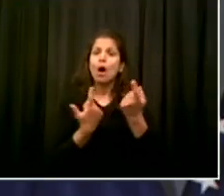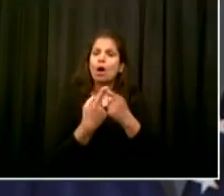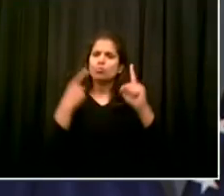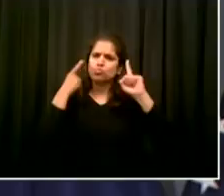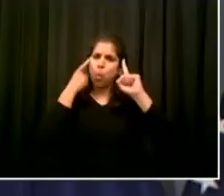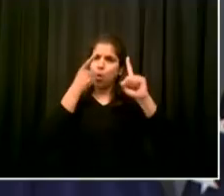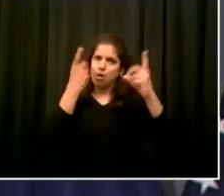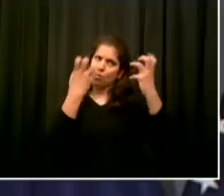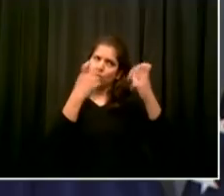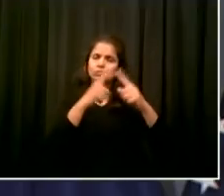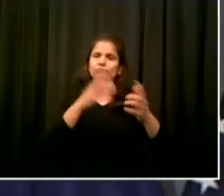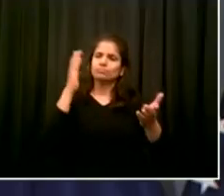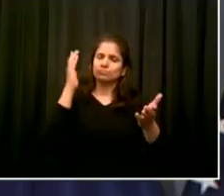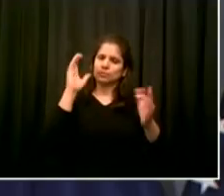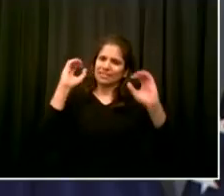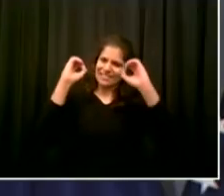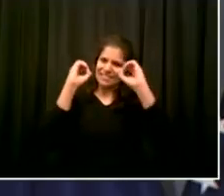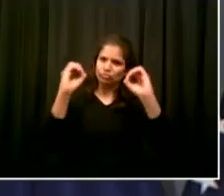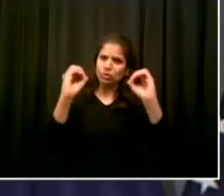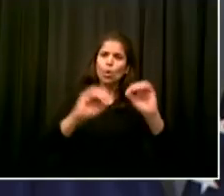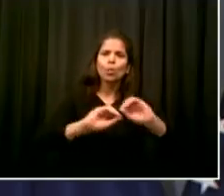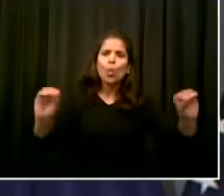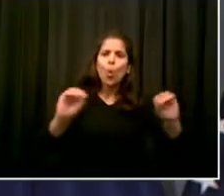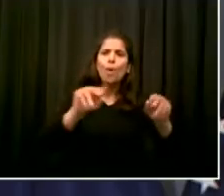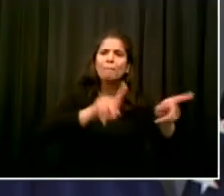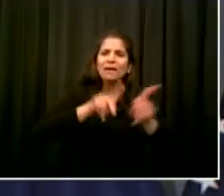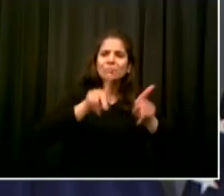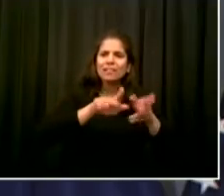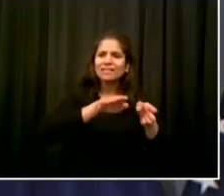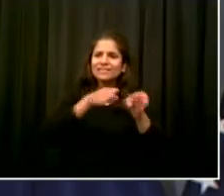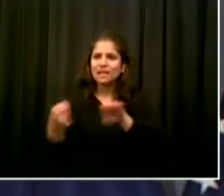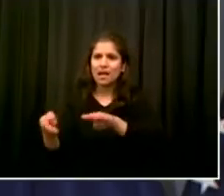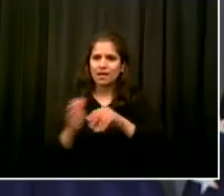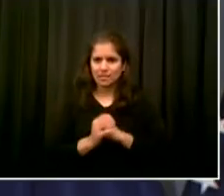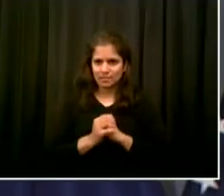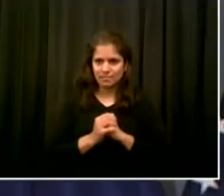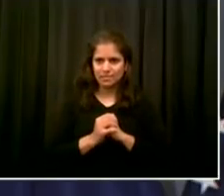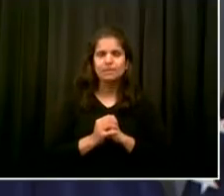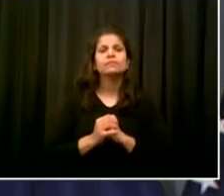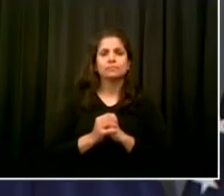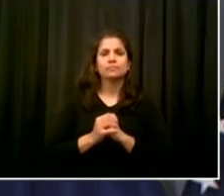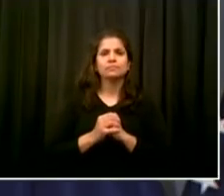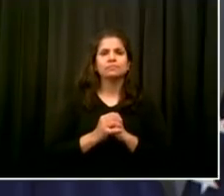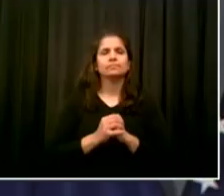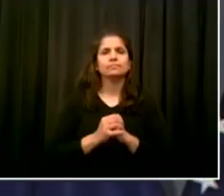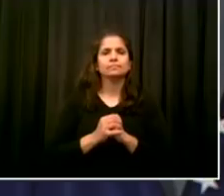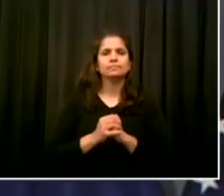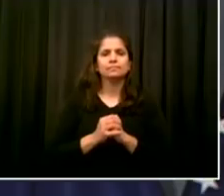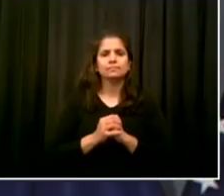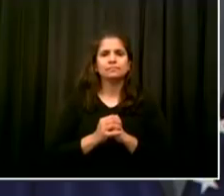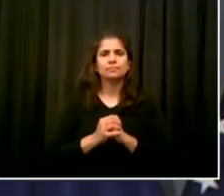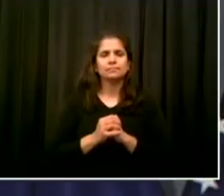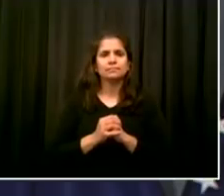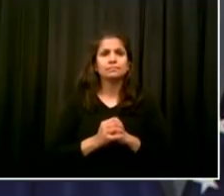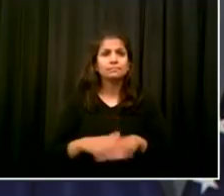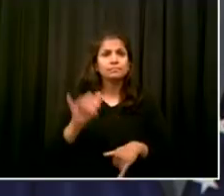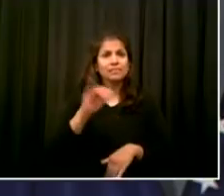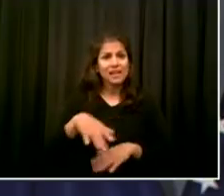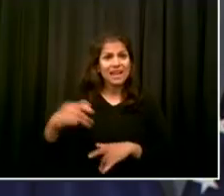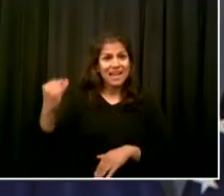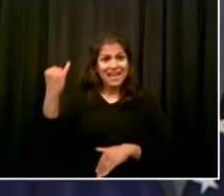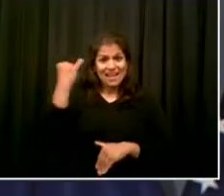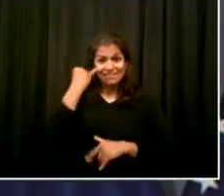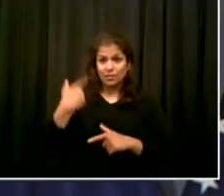Simply by recruiting, employing, training, and then deploying influential,